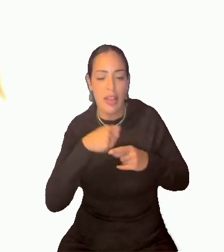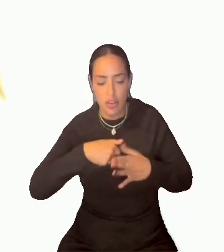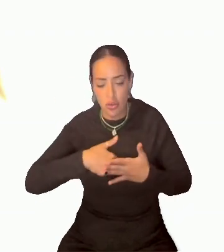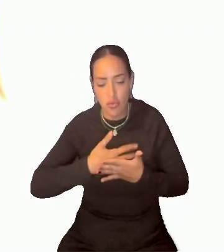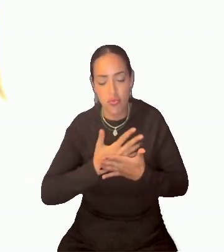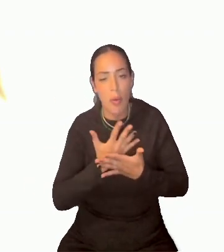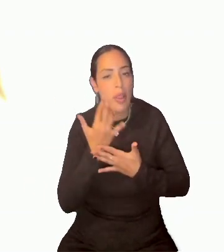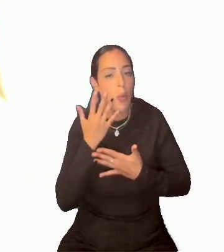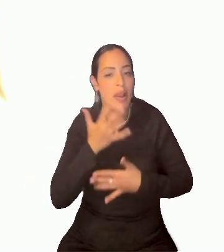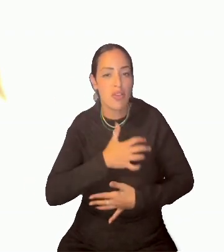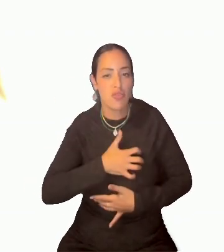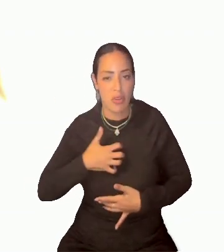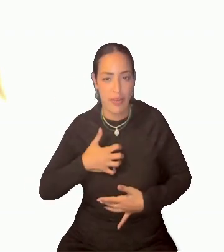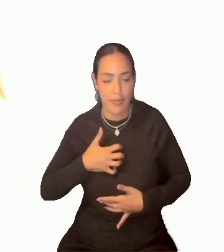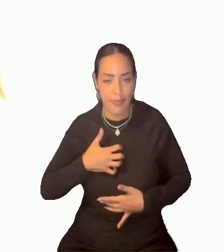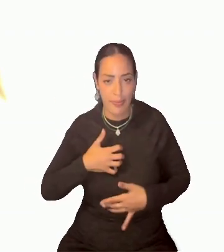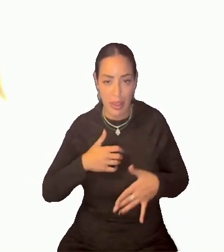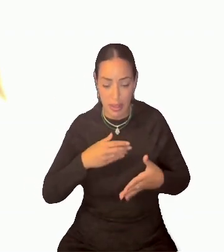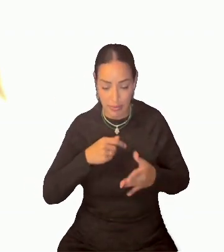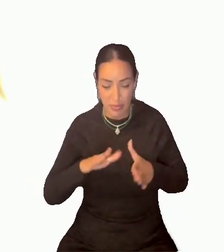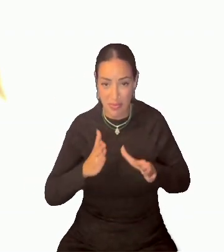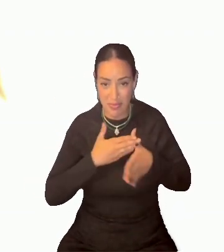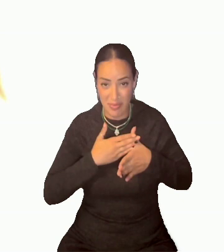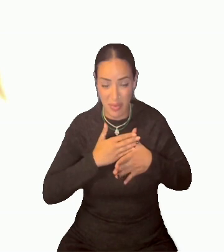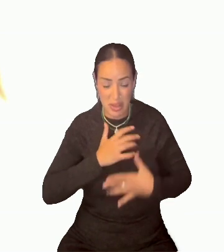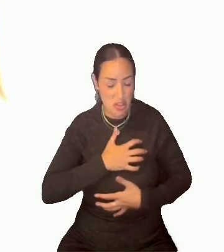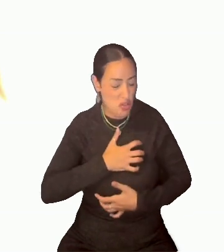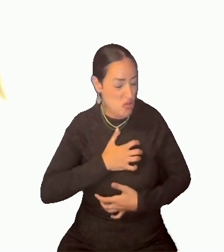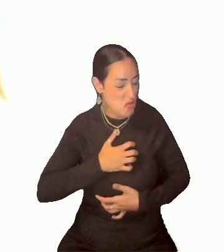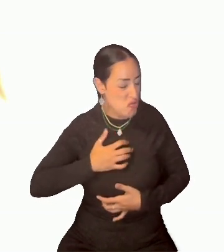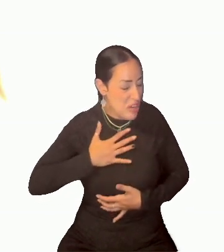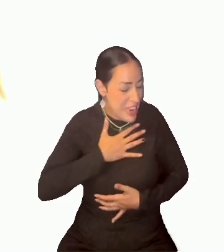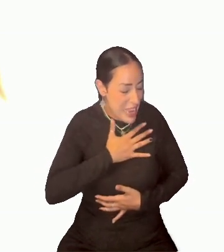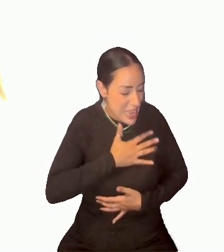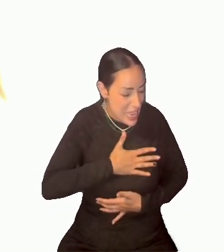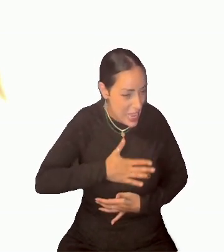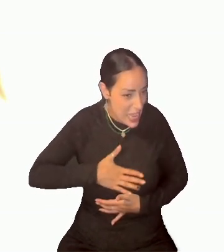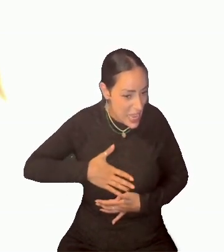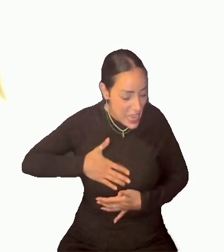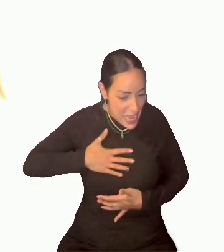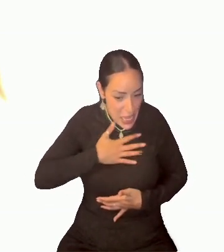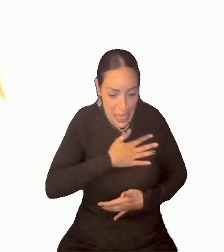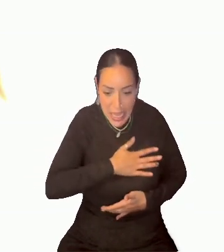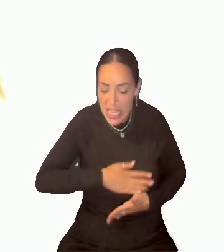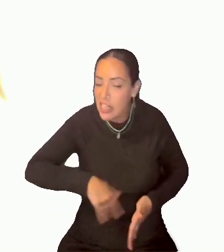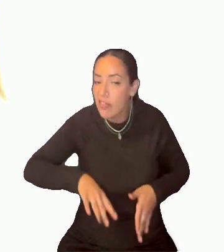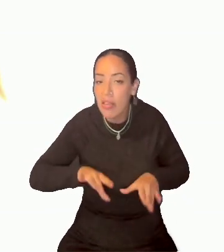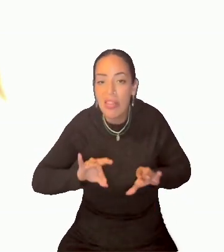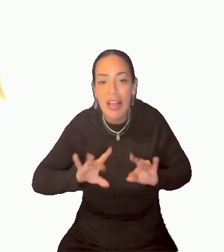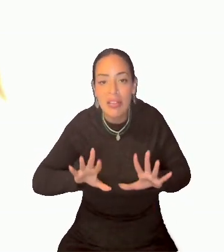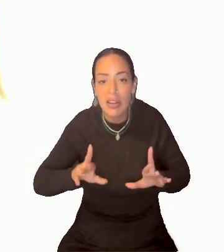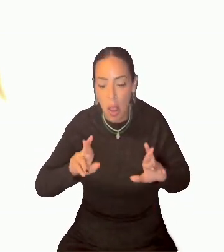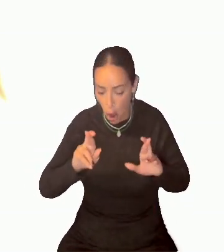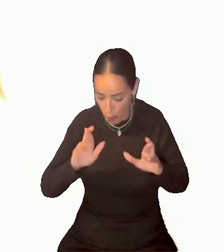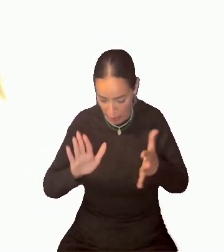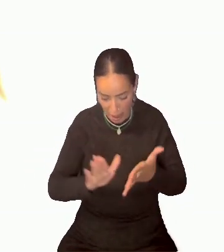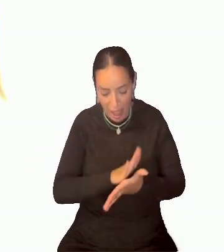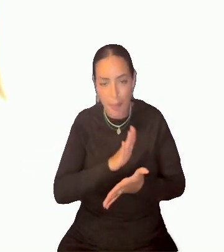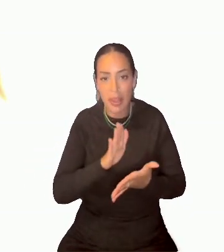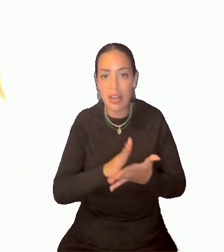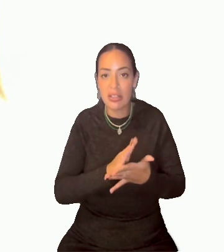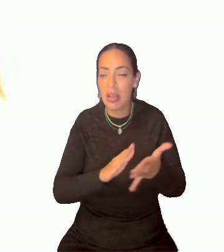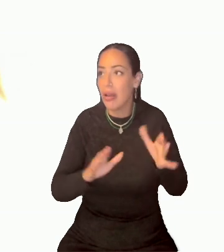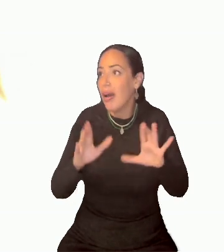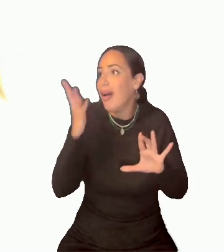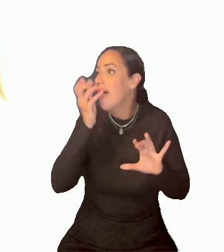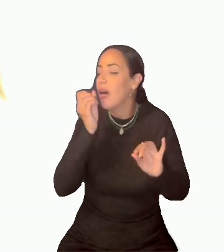It describes how in the beginning there is only grief. It is all-consuming, crowding out any capacity to experience hope, happiness, joy